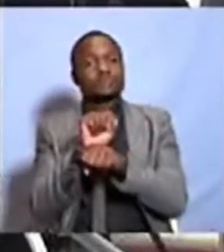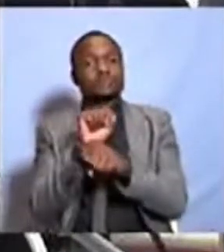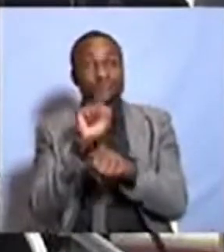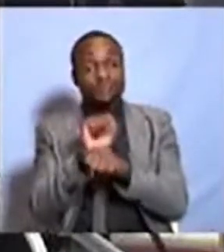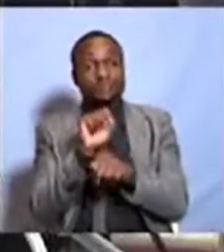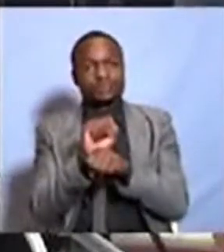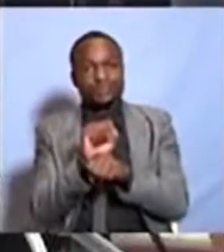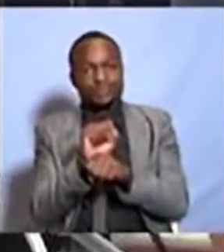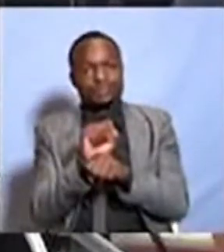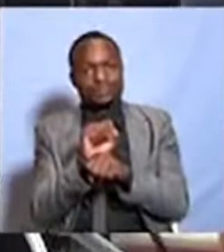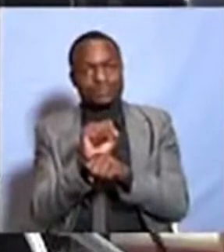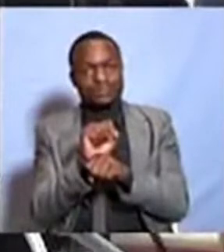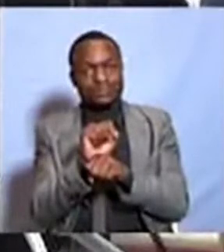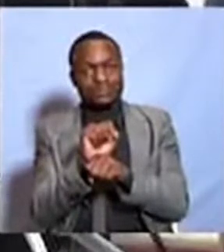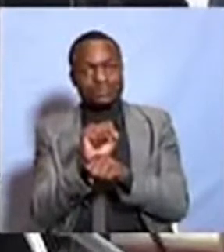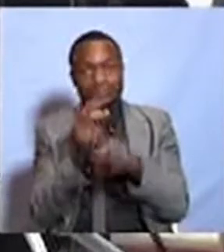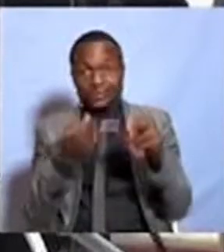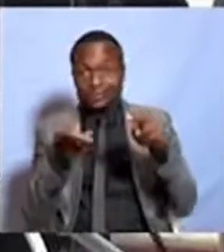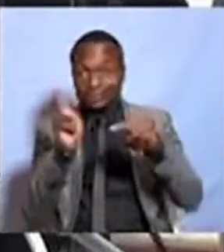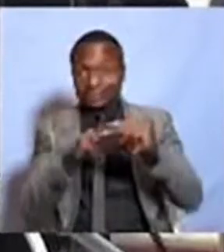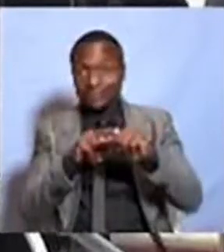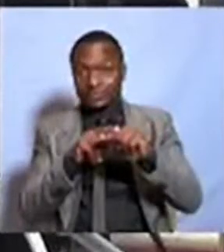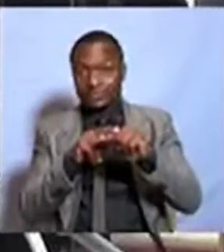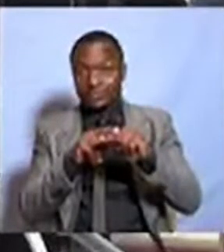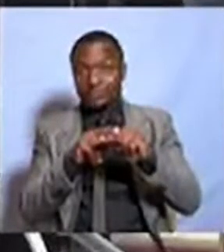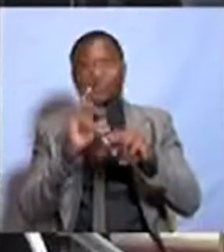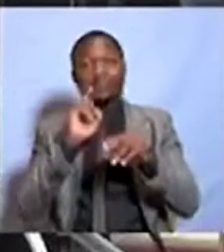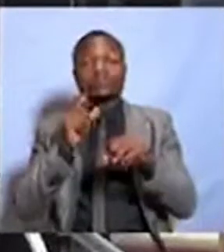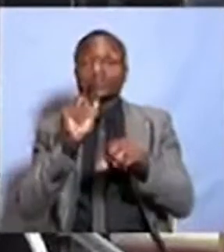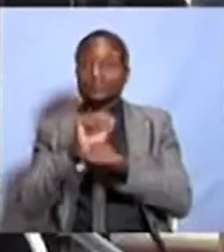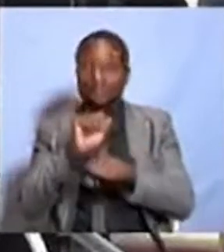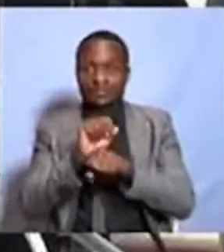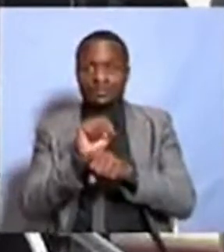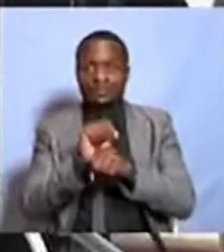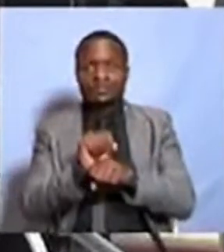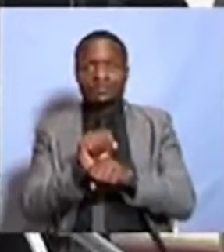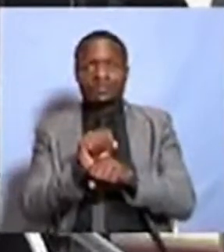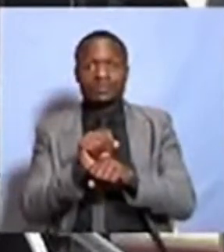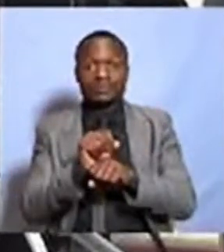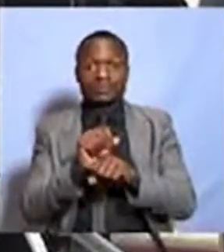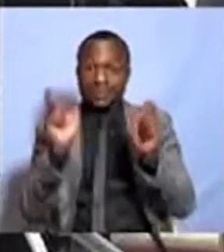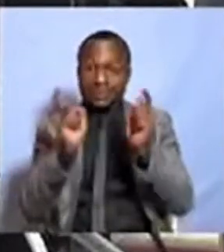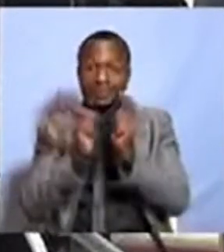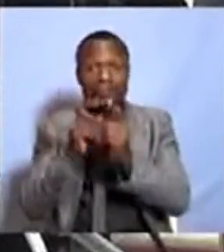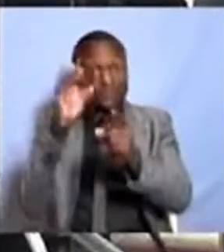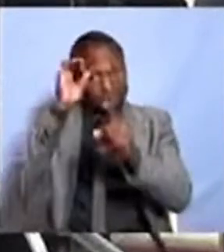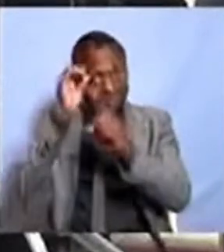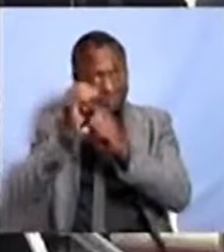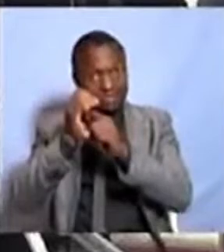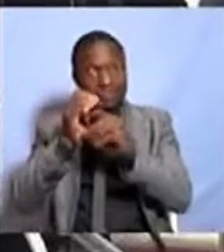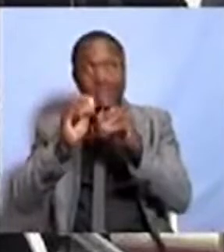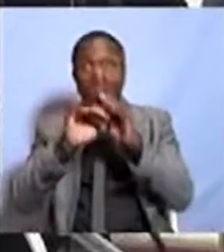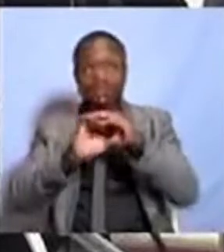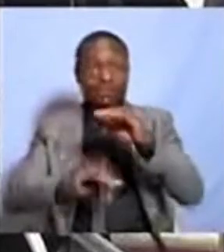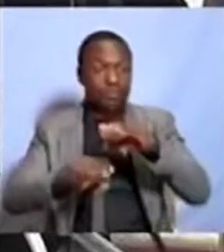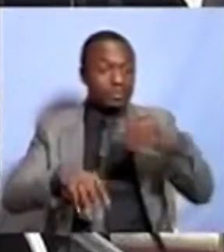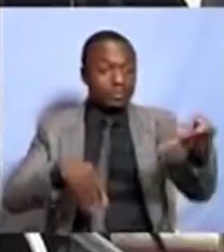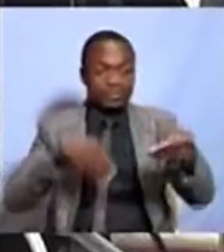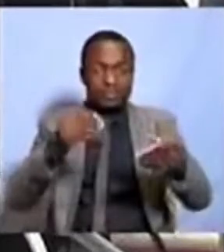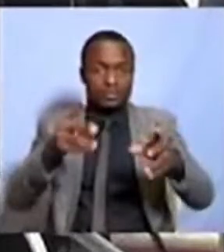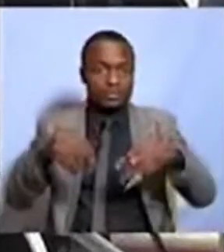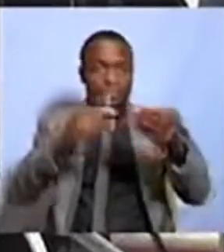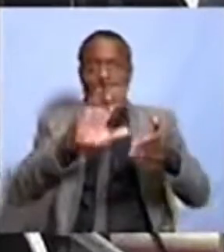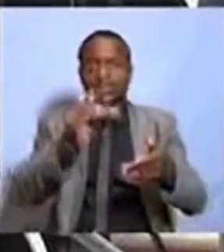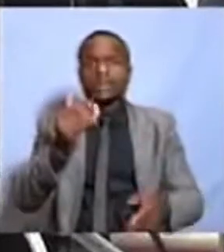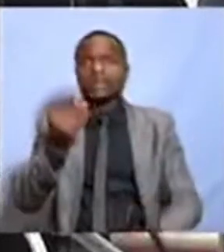that particular increment, it's actually performing, it's actually reaching the targeted group. Because underspend and then you take the money back, then there's really a